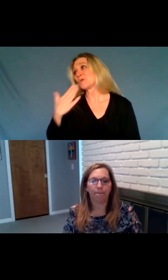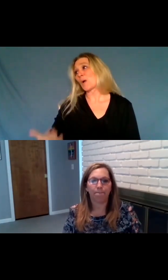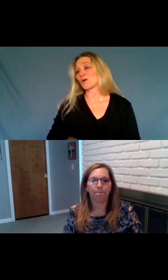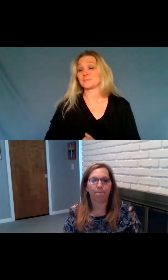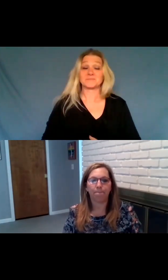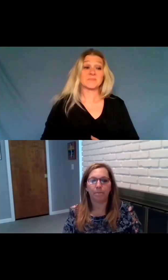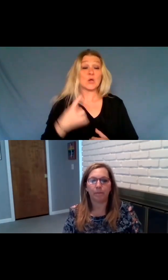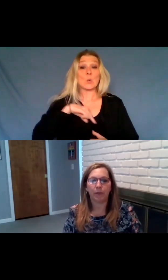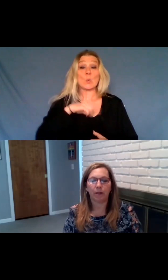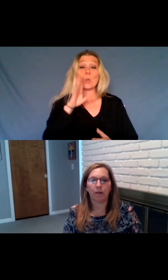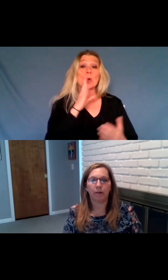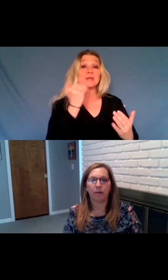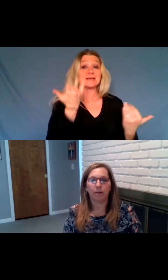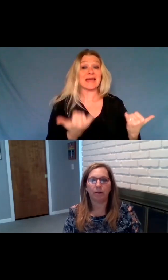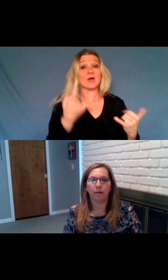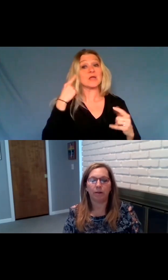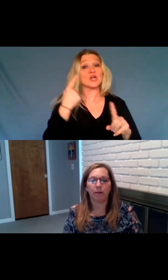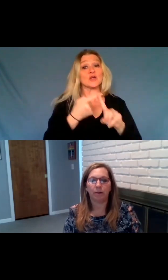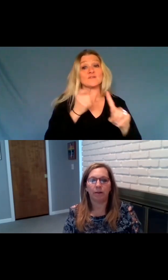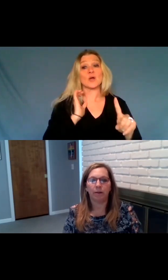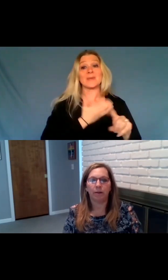going to hear from our employers.